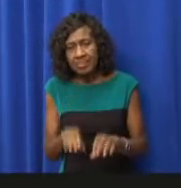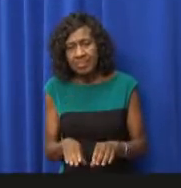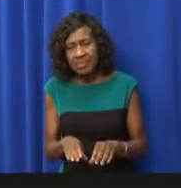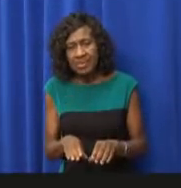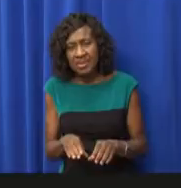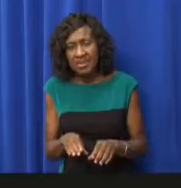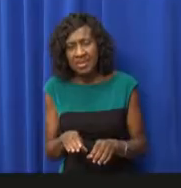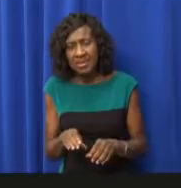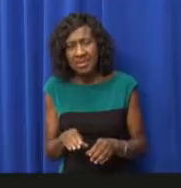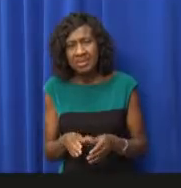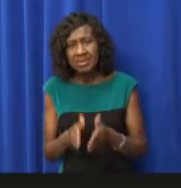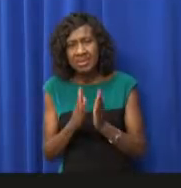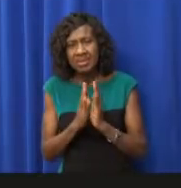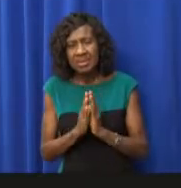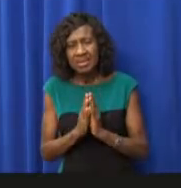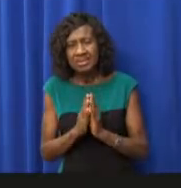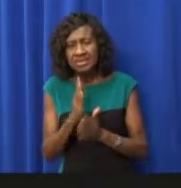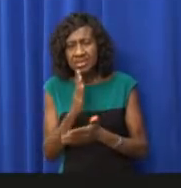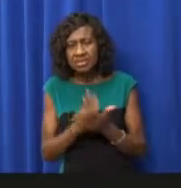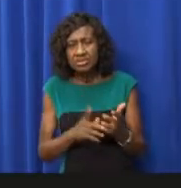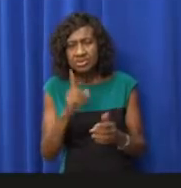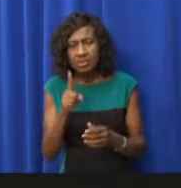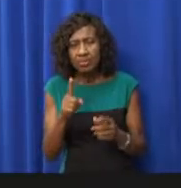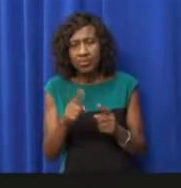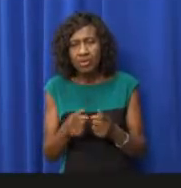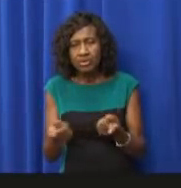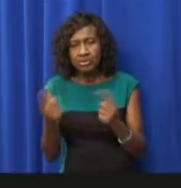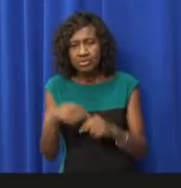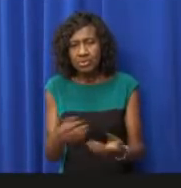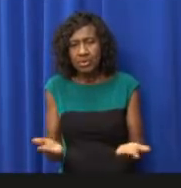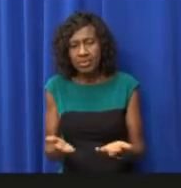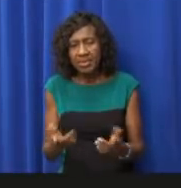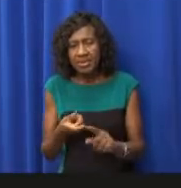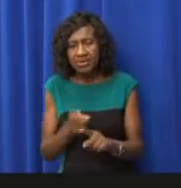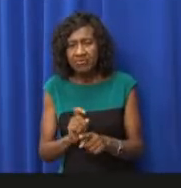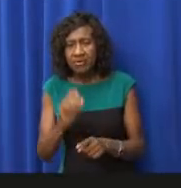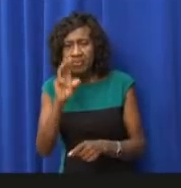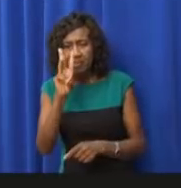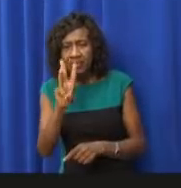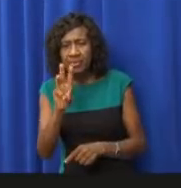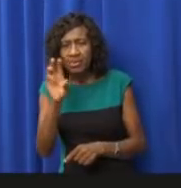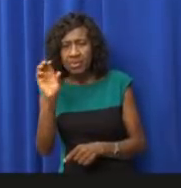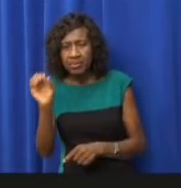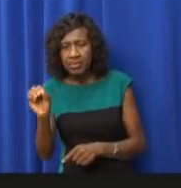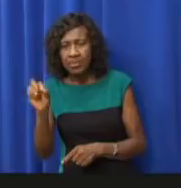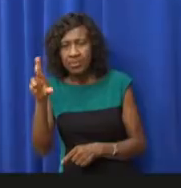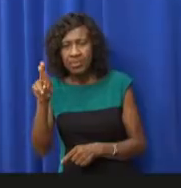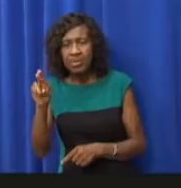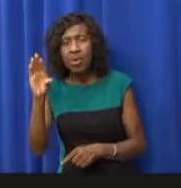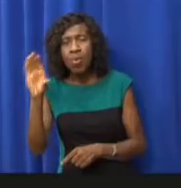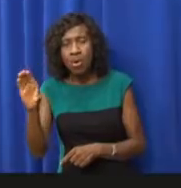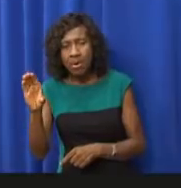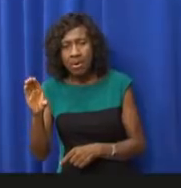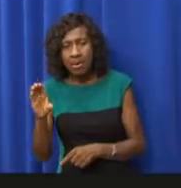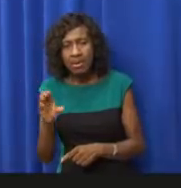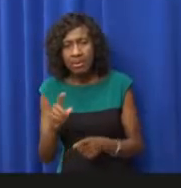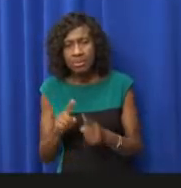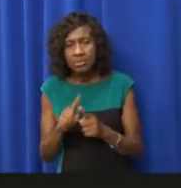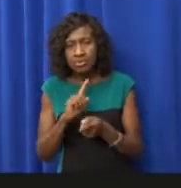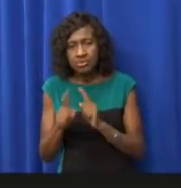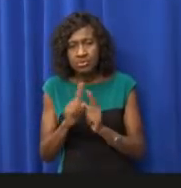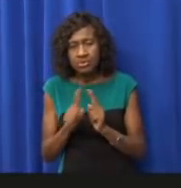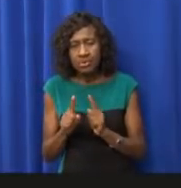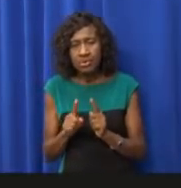work, because we have the same thing. There's a lot of questions coming up. In the interim, One that's come up from quite a few people